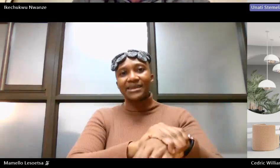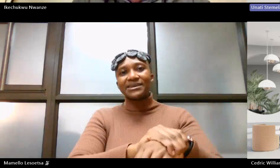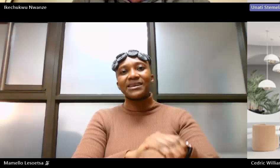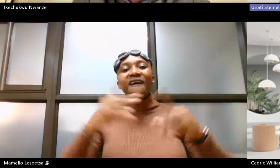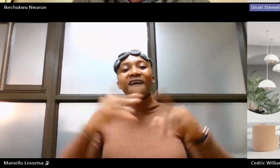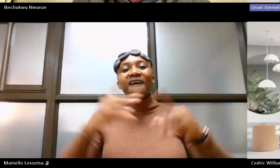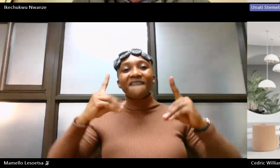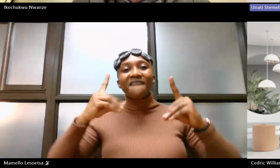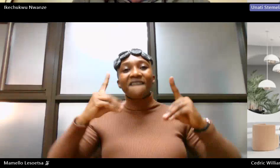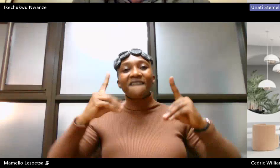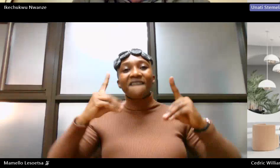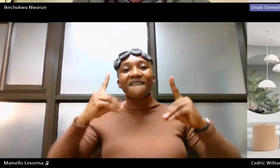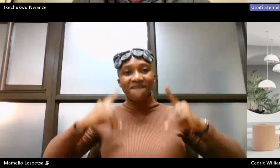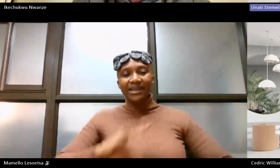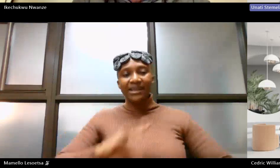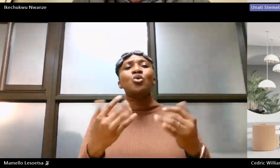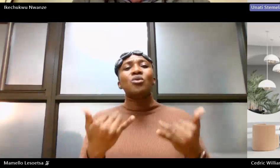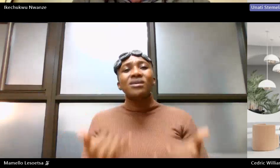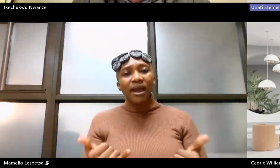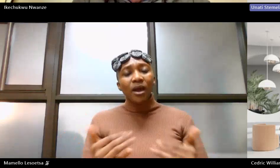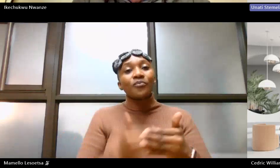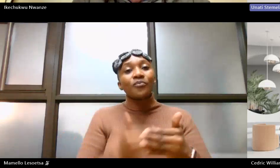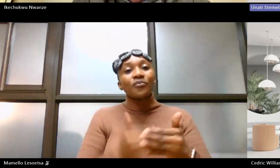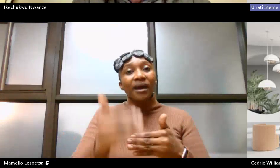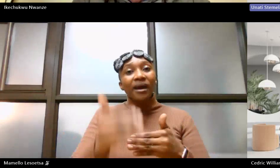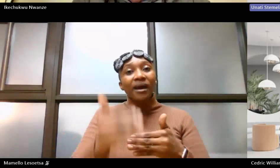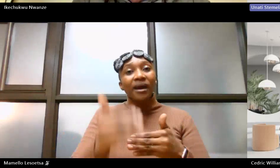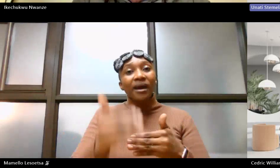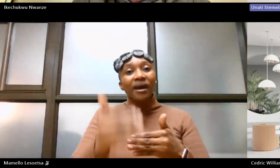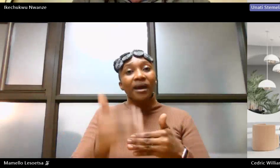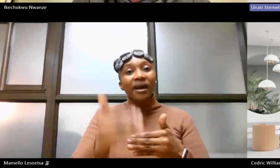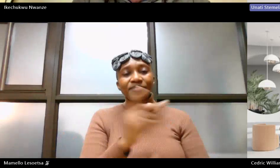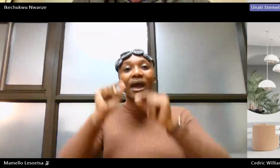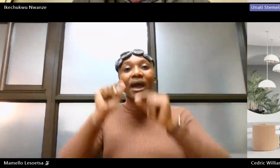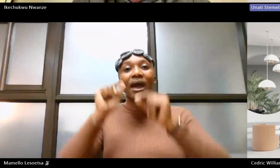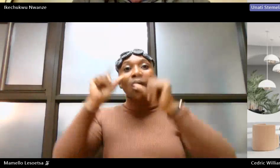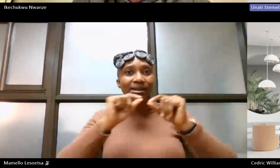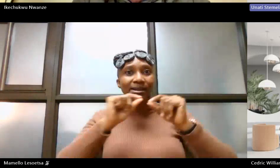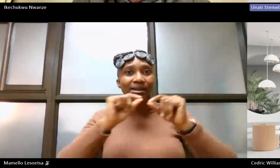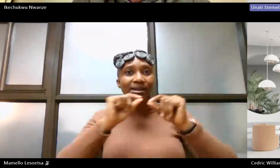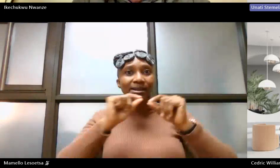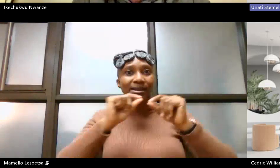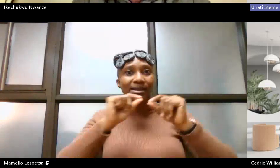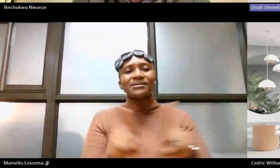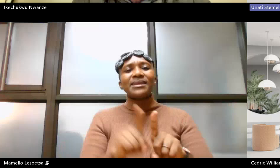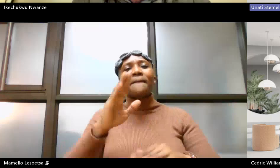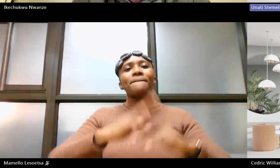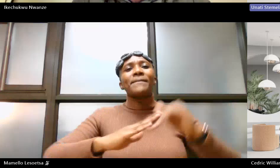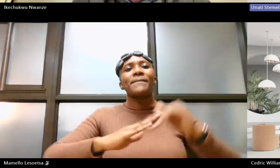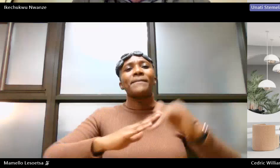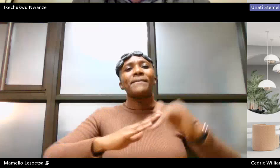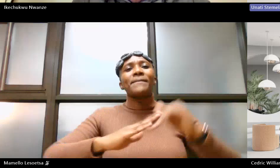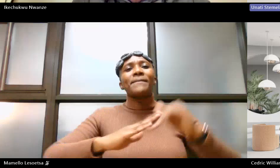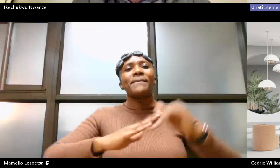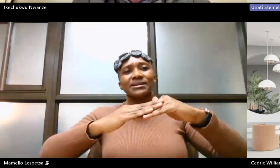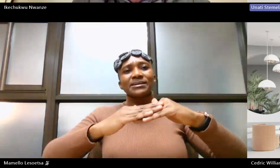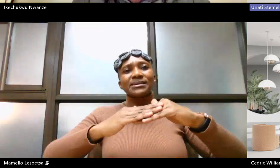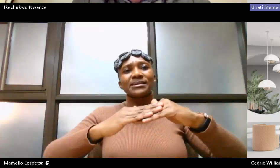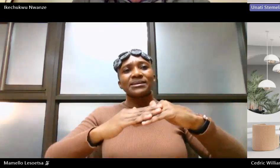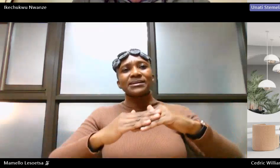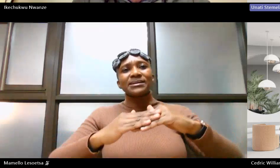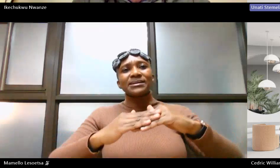And now, after that awareness was done and the buildings were changed